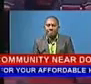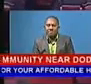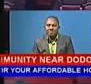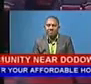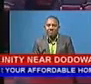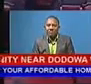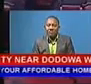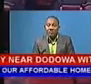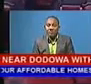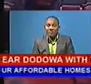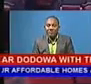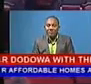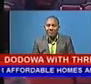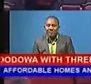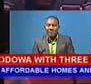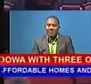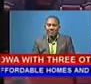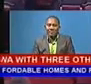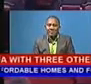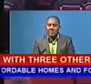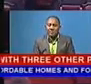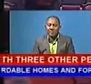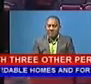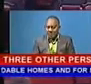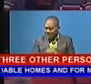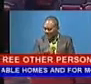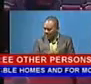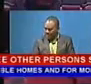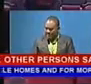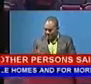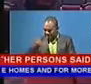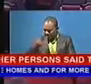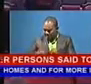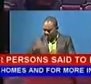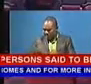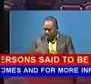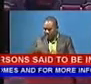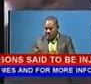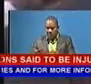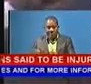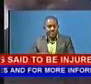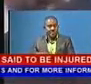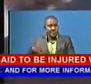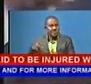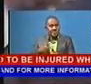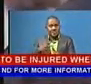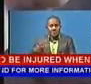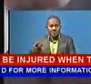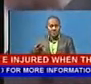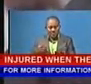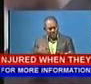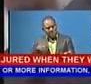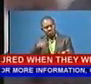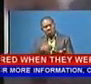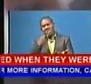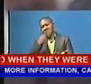My lord, the last statement of my learned friend to the effect that the violations are on the